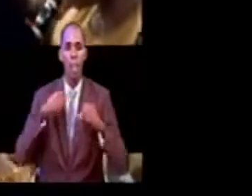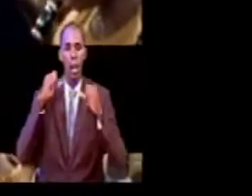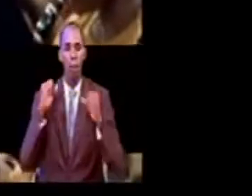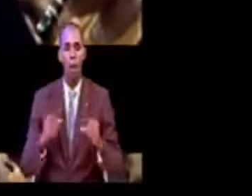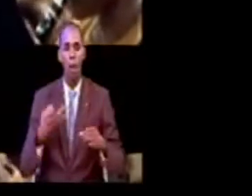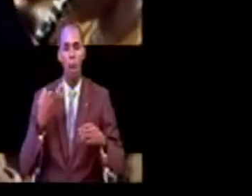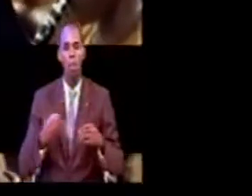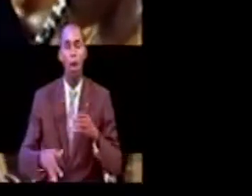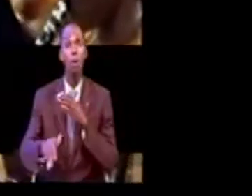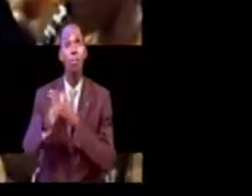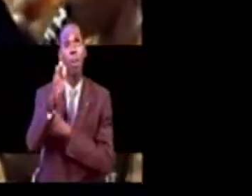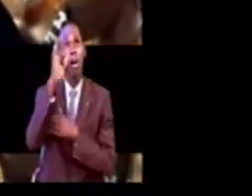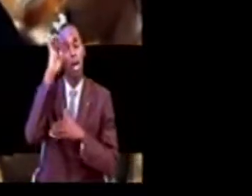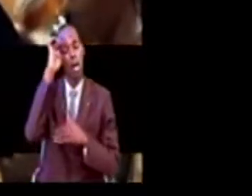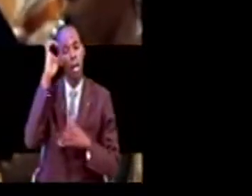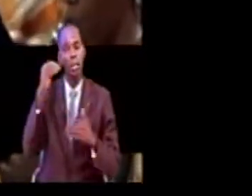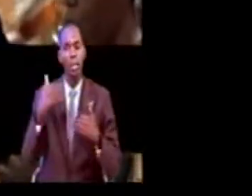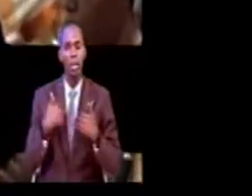christ jesus